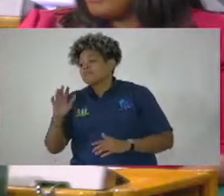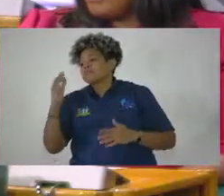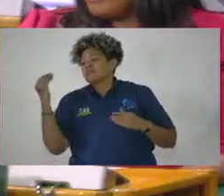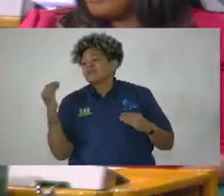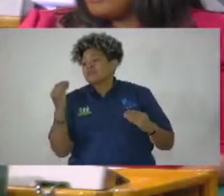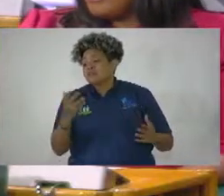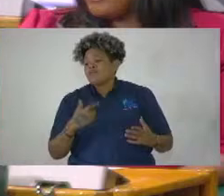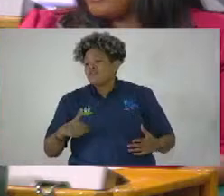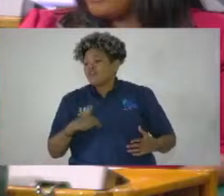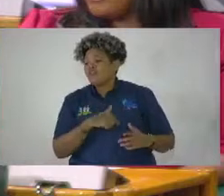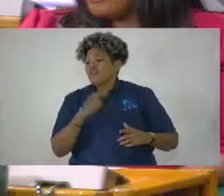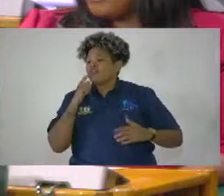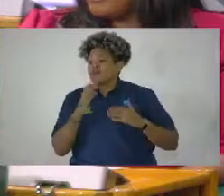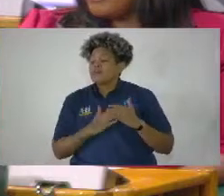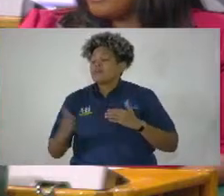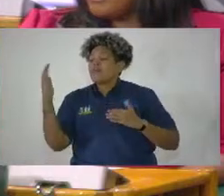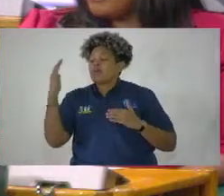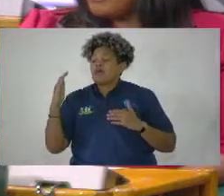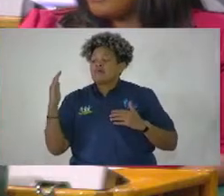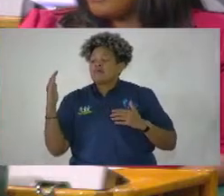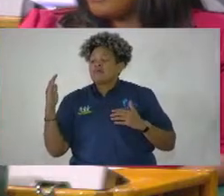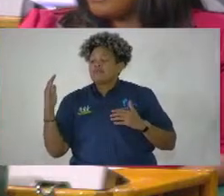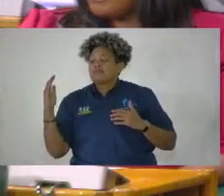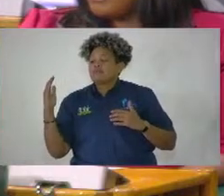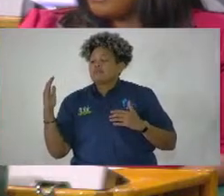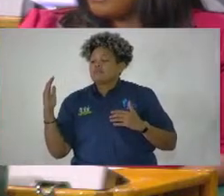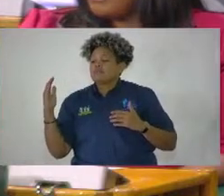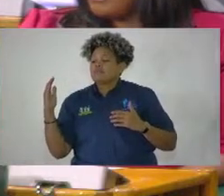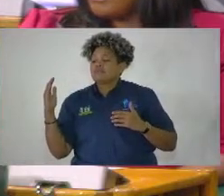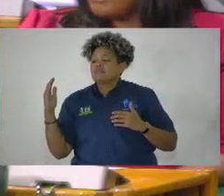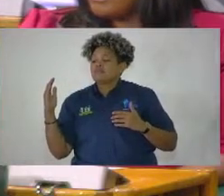us beyond the